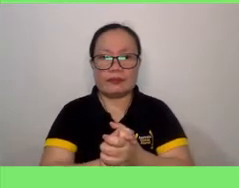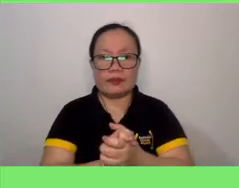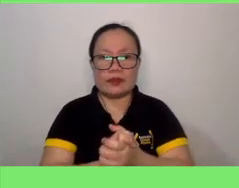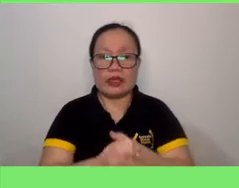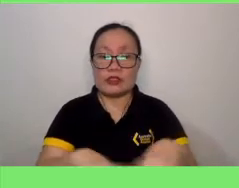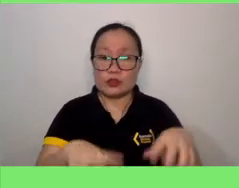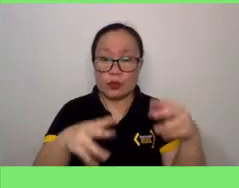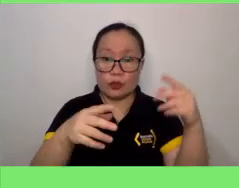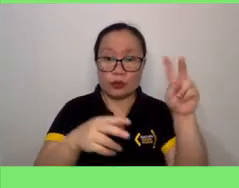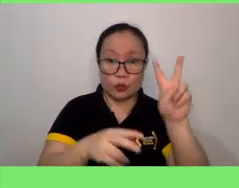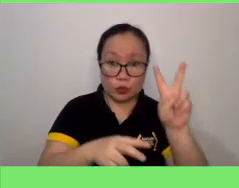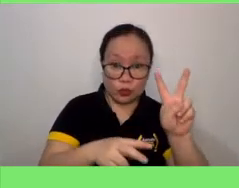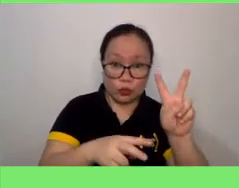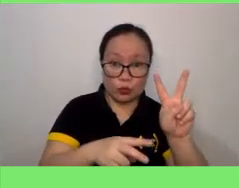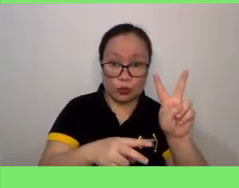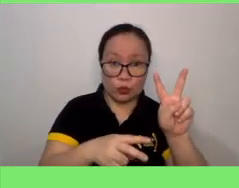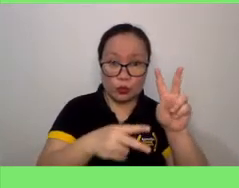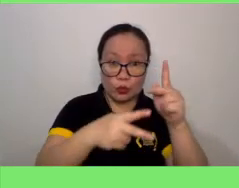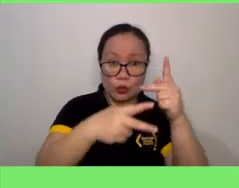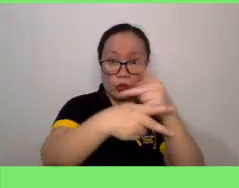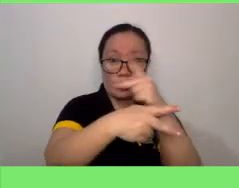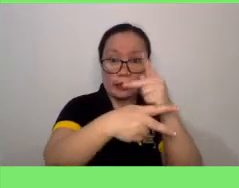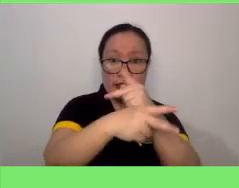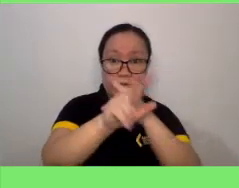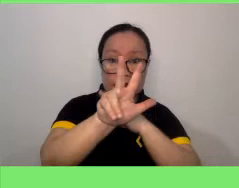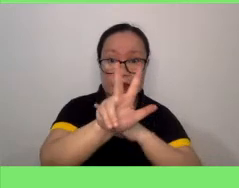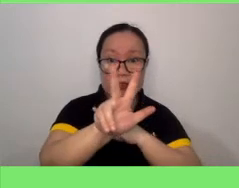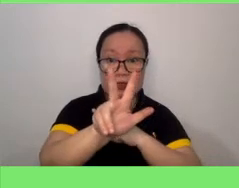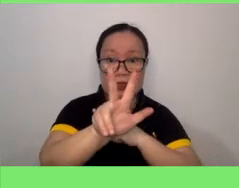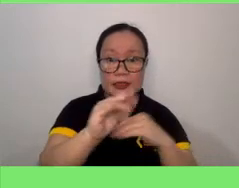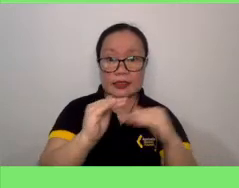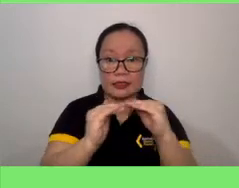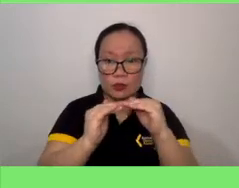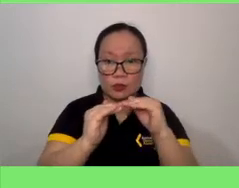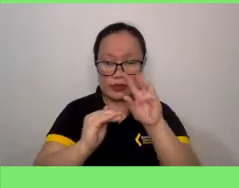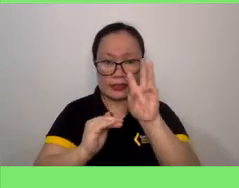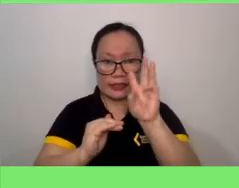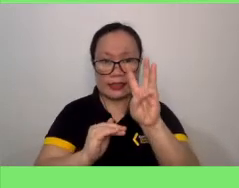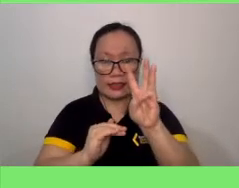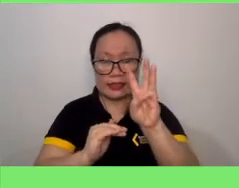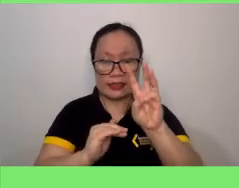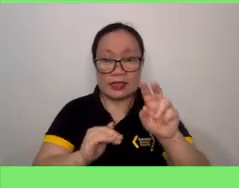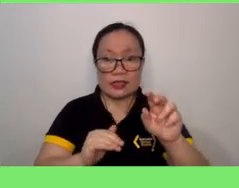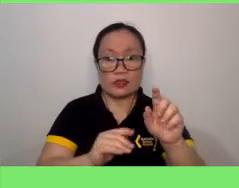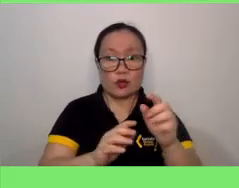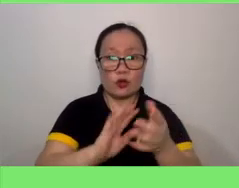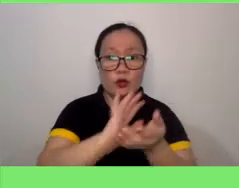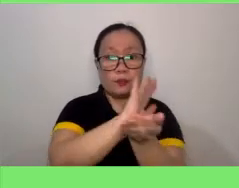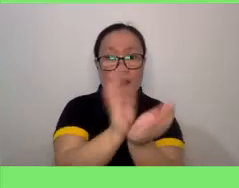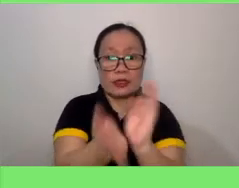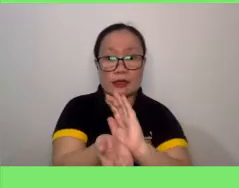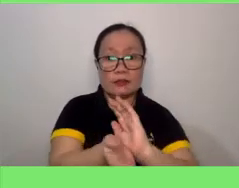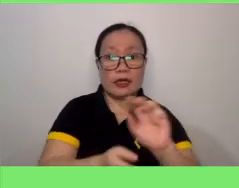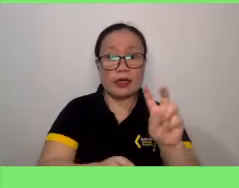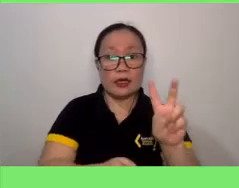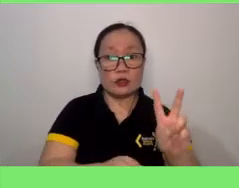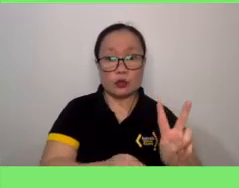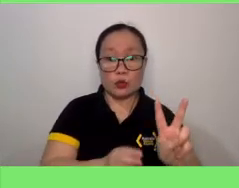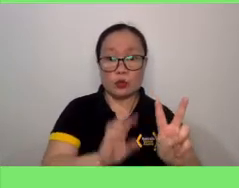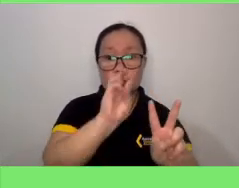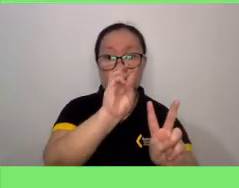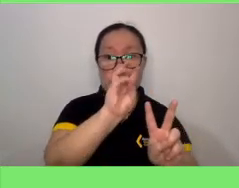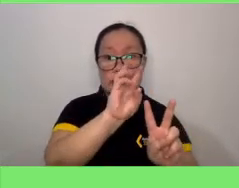raised to 6. Okay, so tatandaan na kapag naka-parenthesis, may power sa loob at may power dun sa labas ng parenthesis